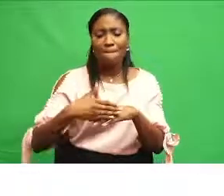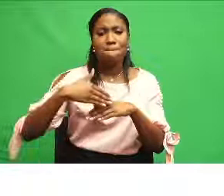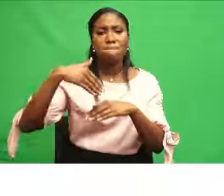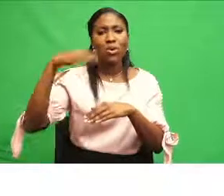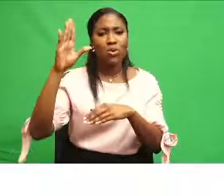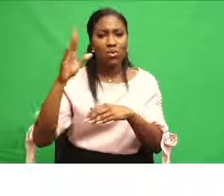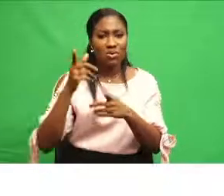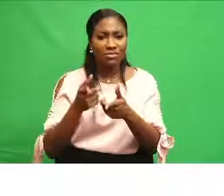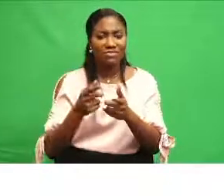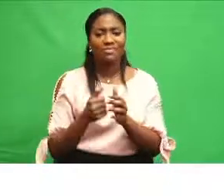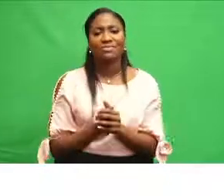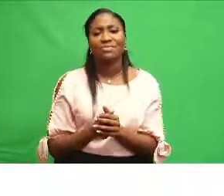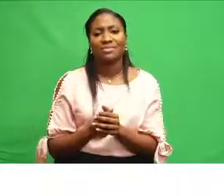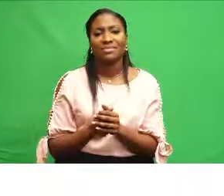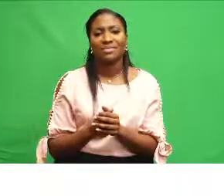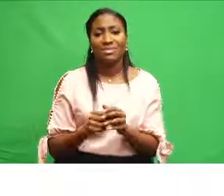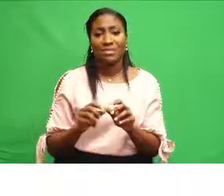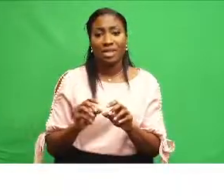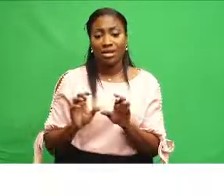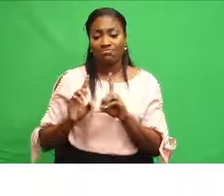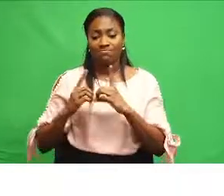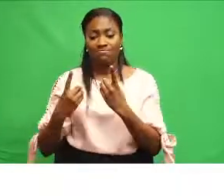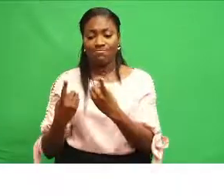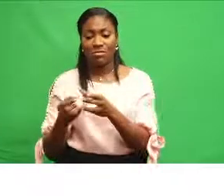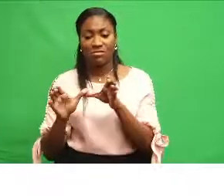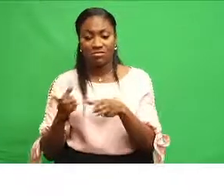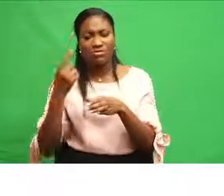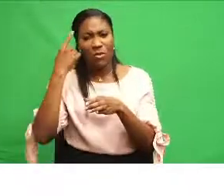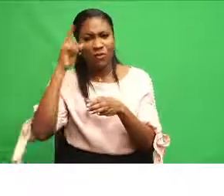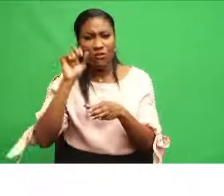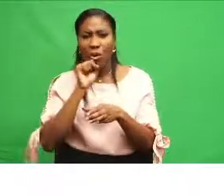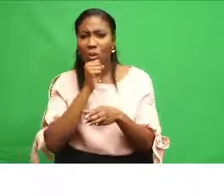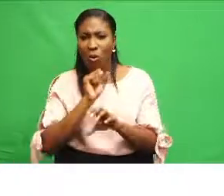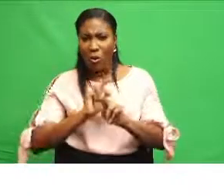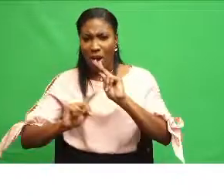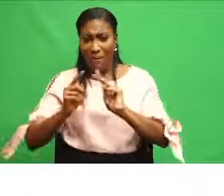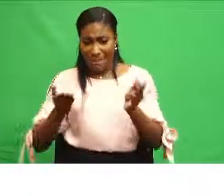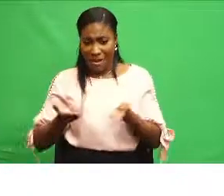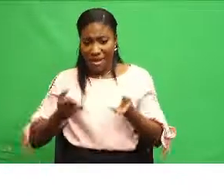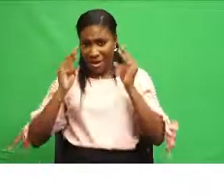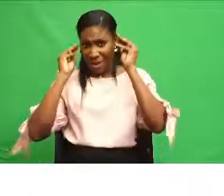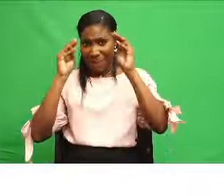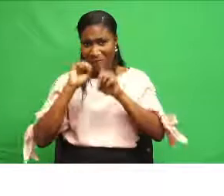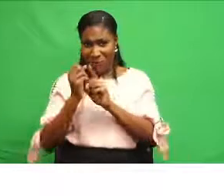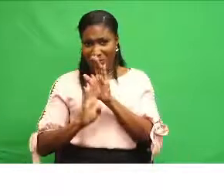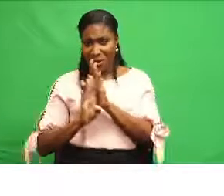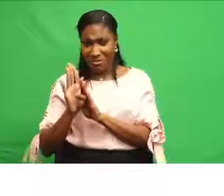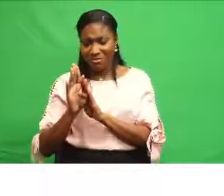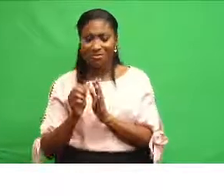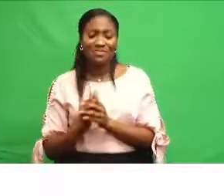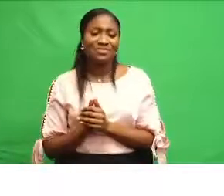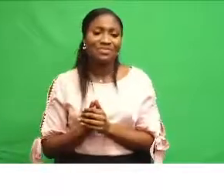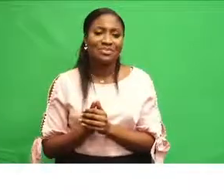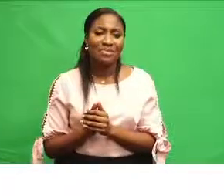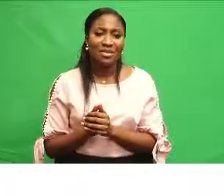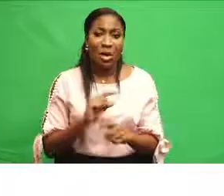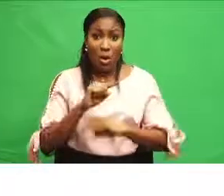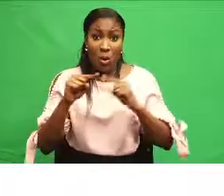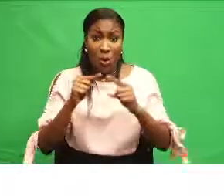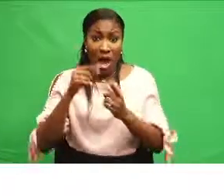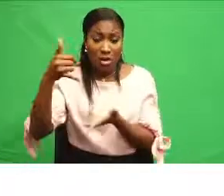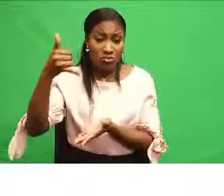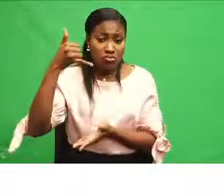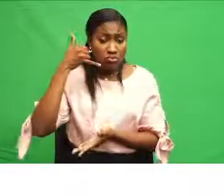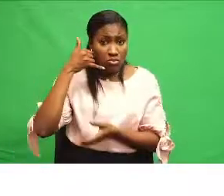the Division of Aging also takes note of the reports that we receive with regards to financial abuse and other forms